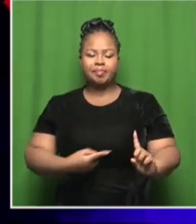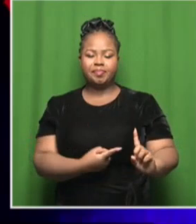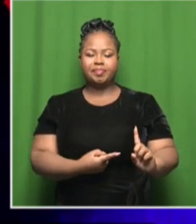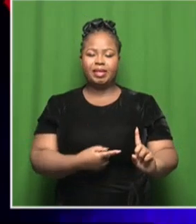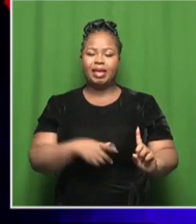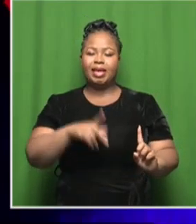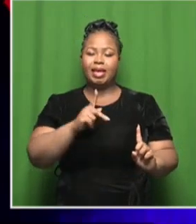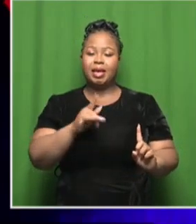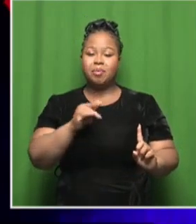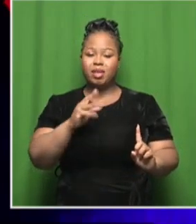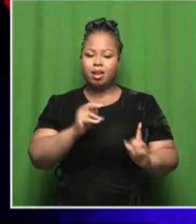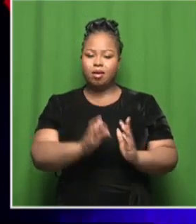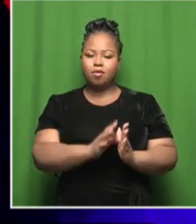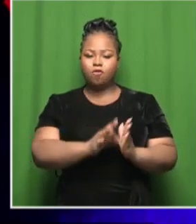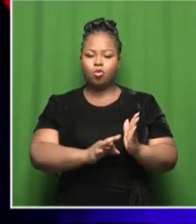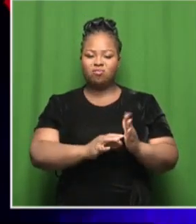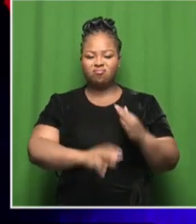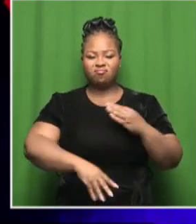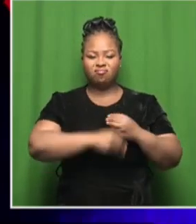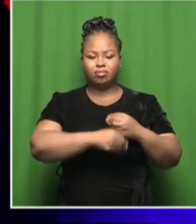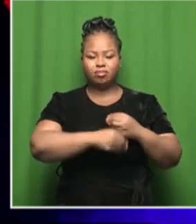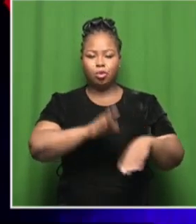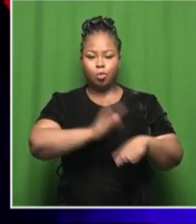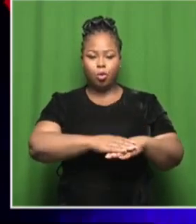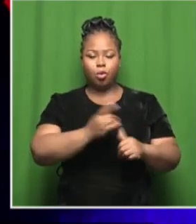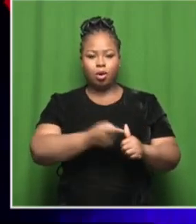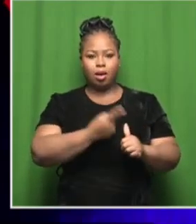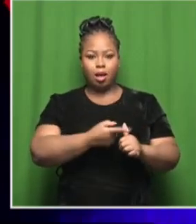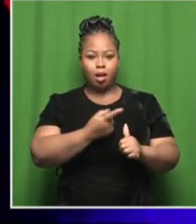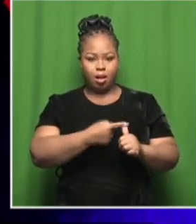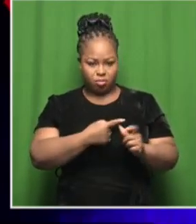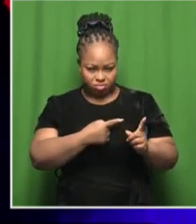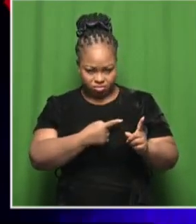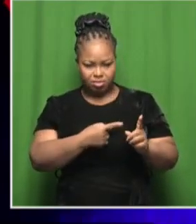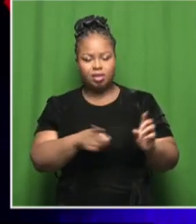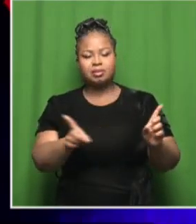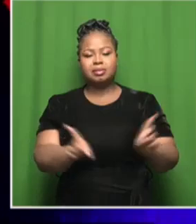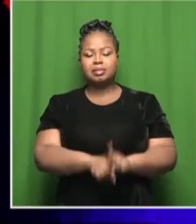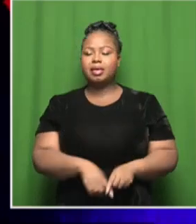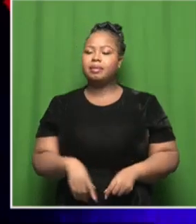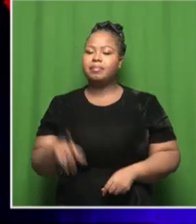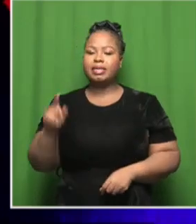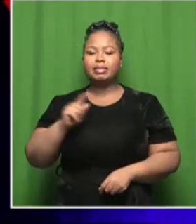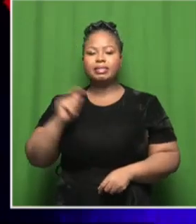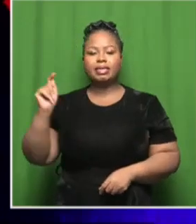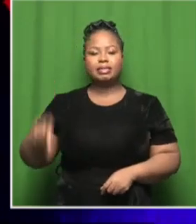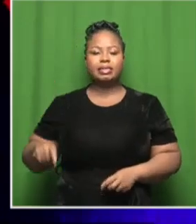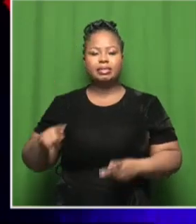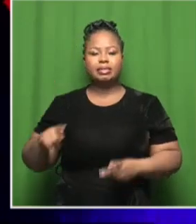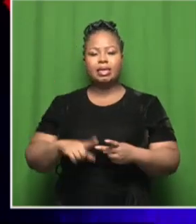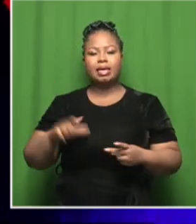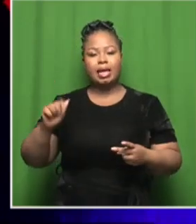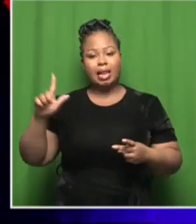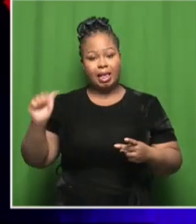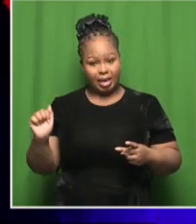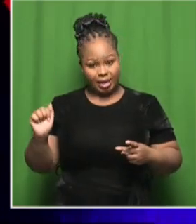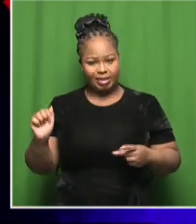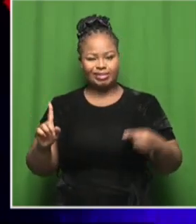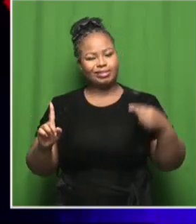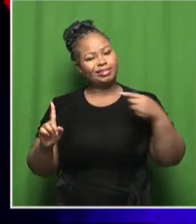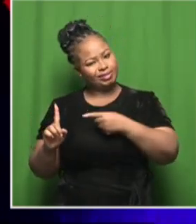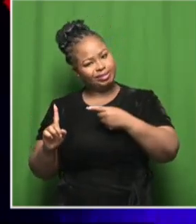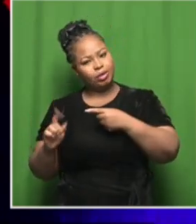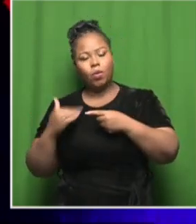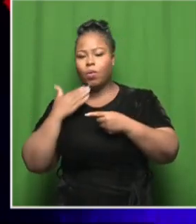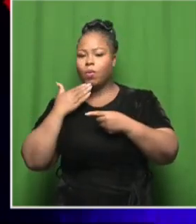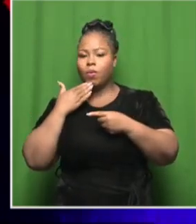and thus add to her Electoral College tally. Similarly, states like Texas or Alabama are almost certainly going to vote